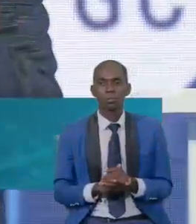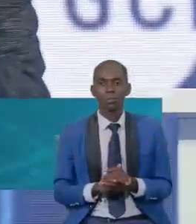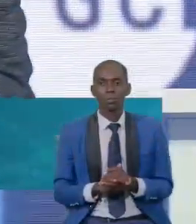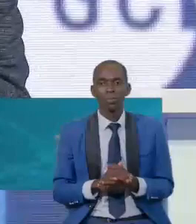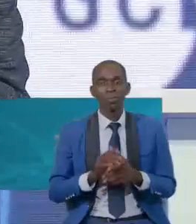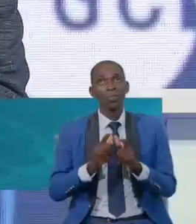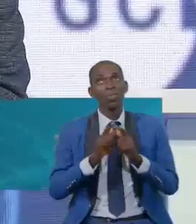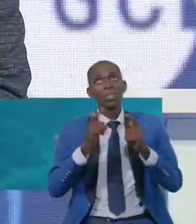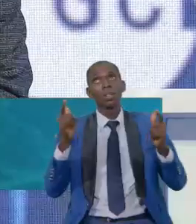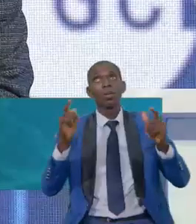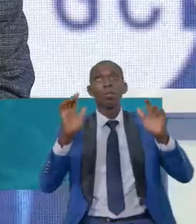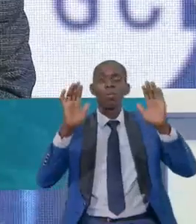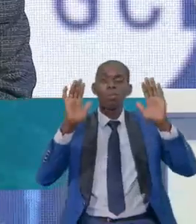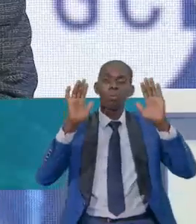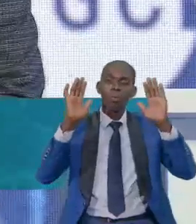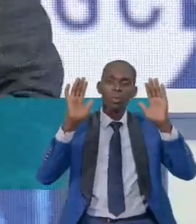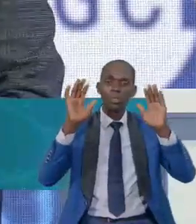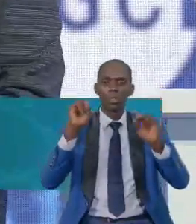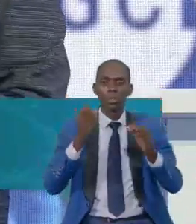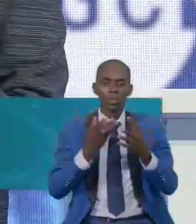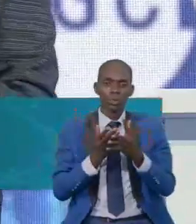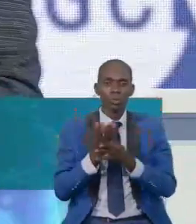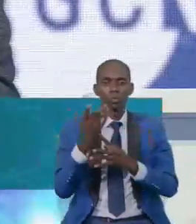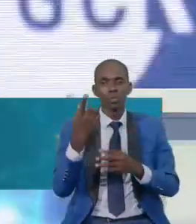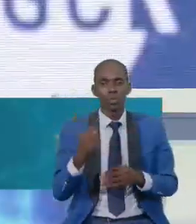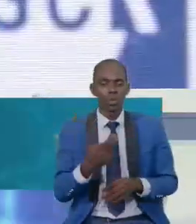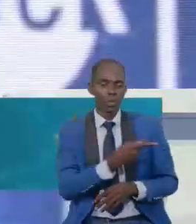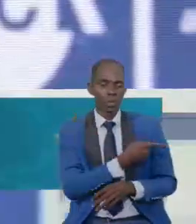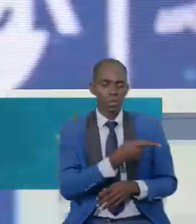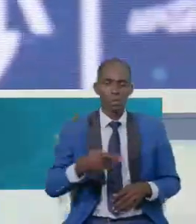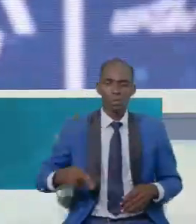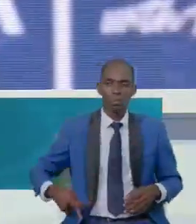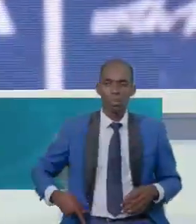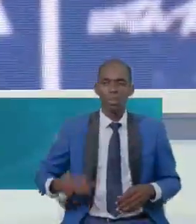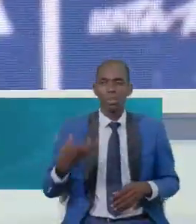Great wonders through the Prince of Peace.